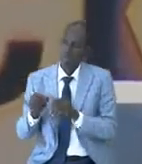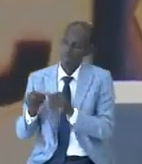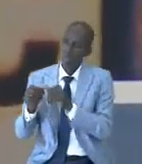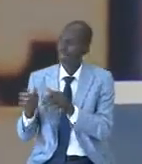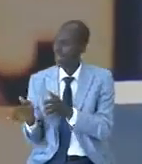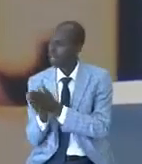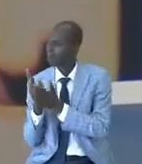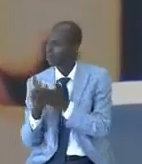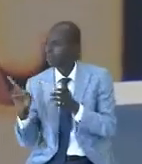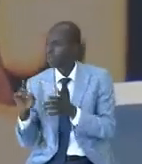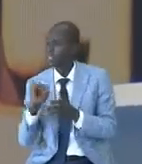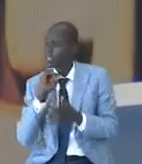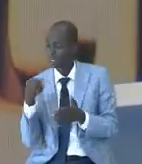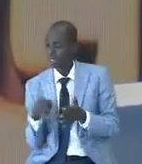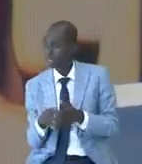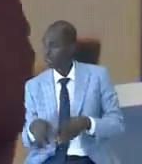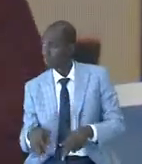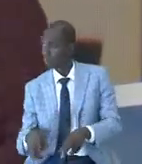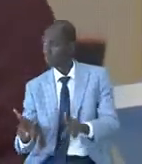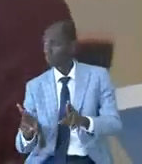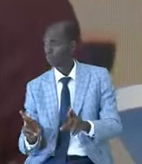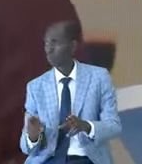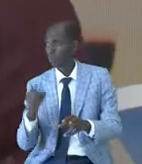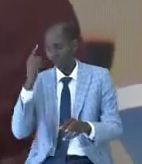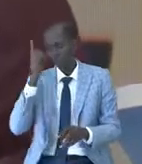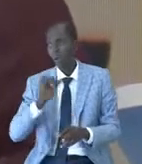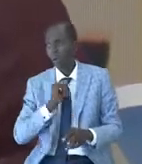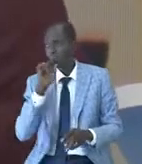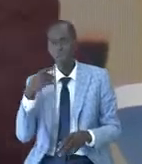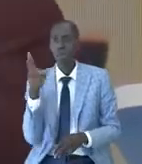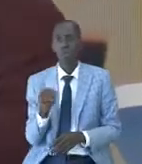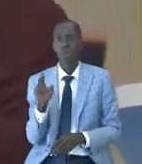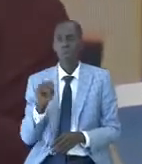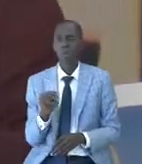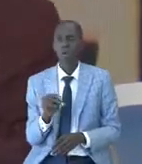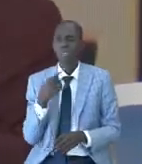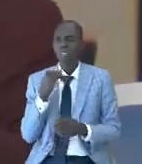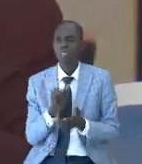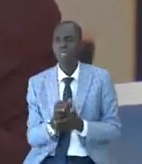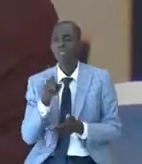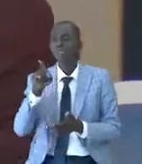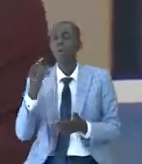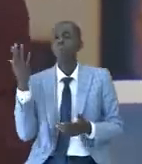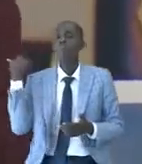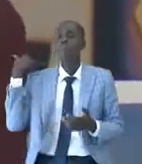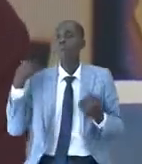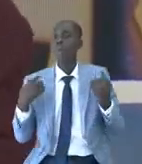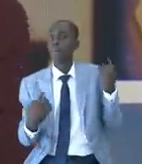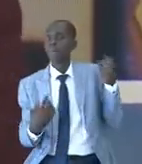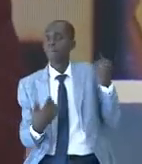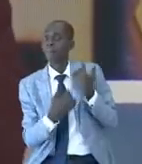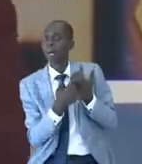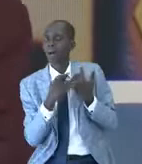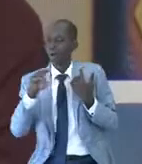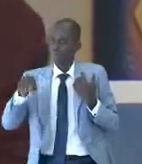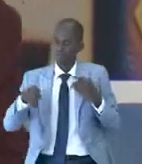somebody, is this destination on this road? And they said, no. They said, that way you were walking before, turn back.